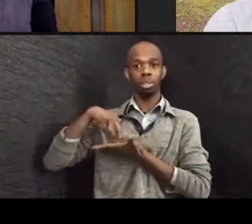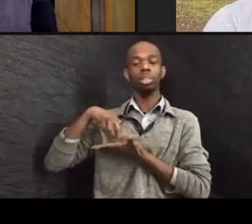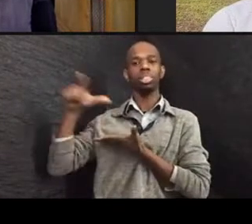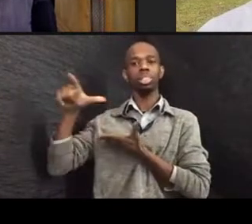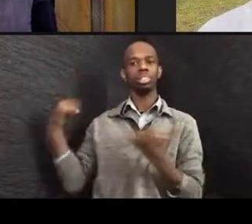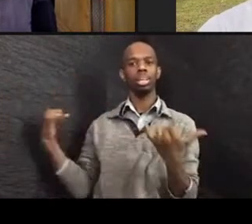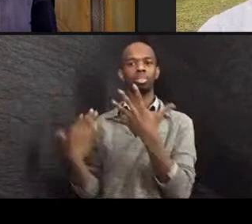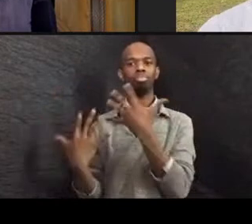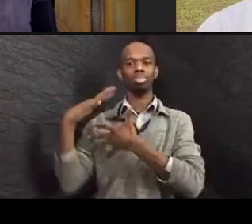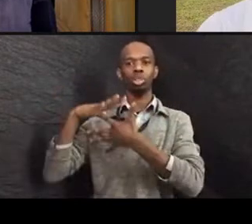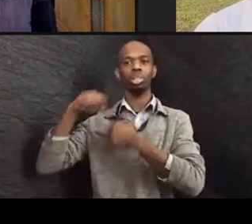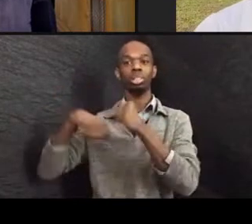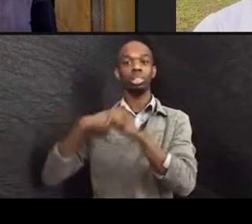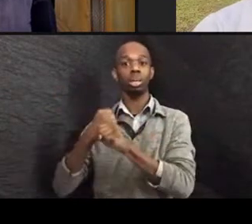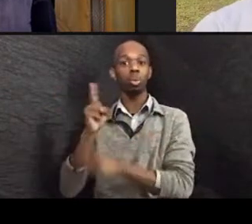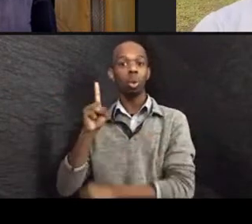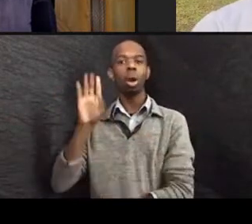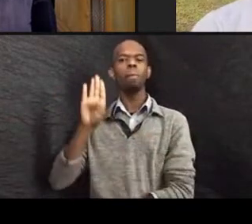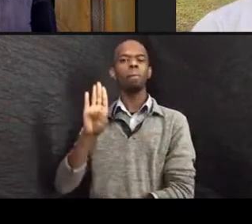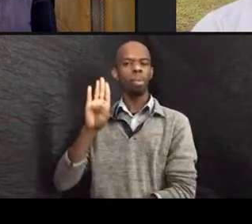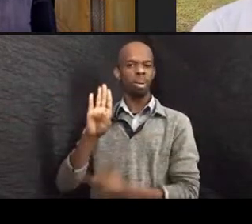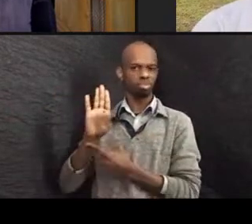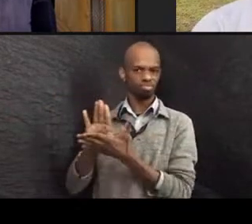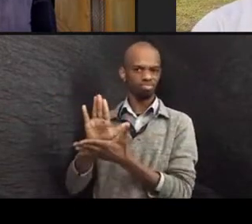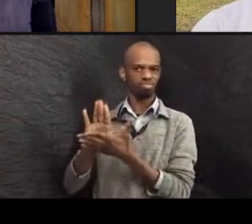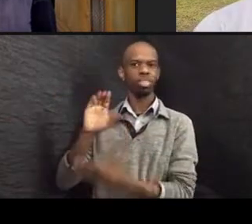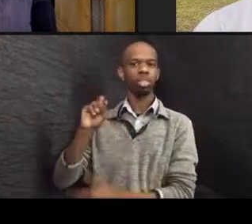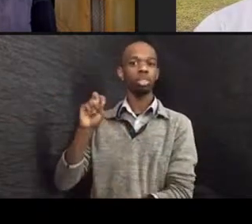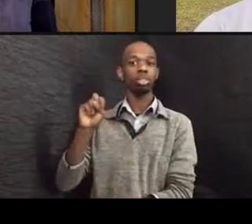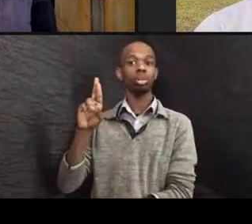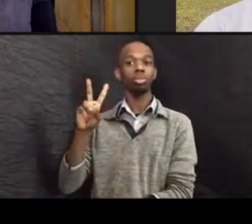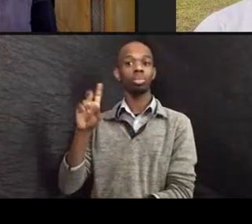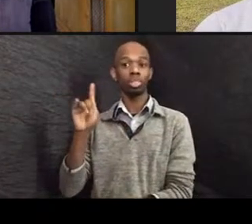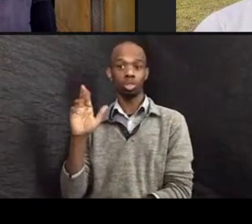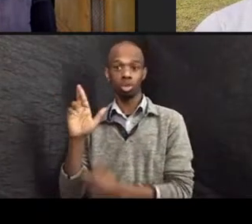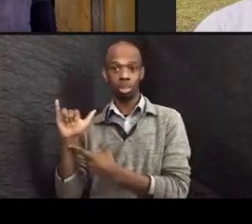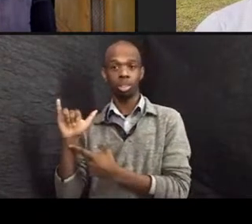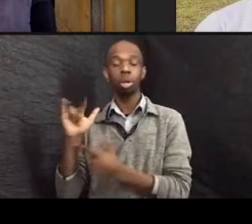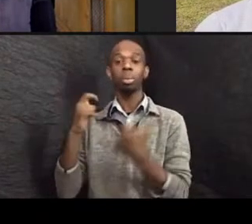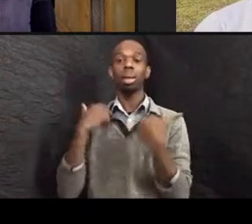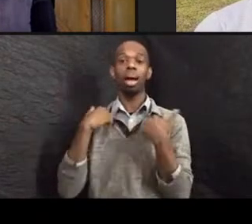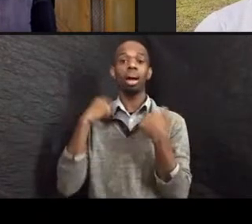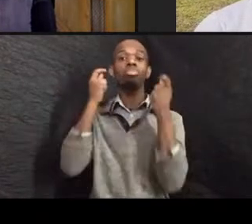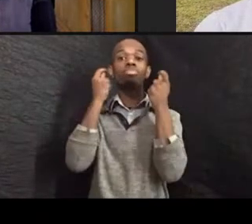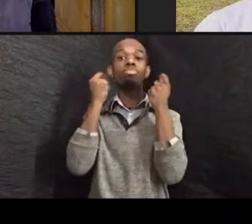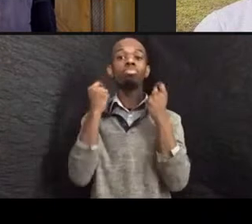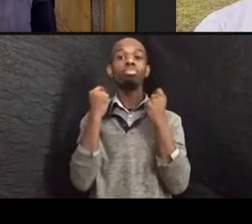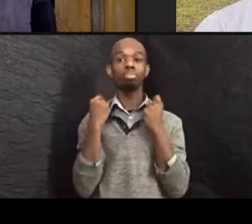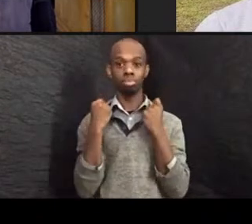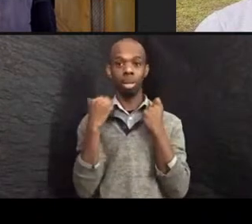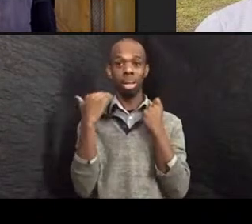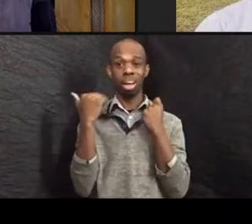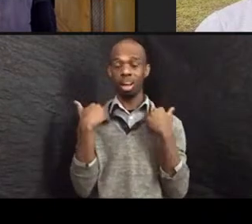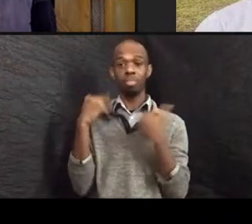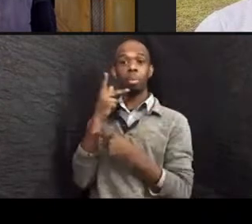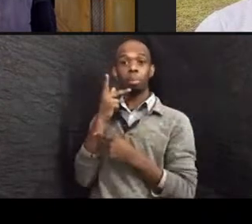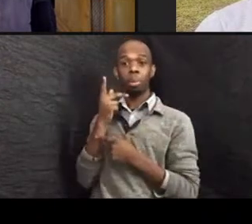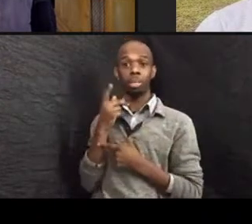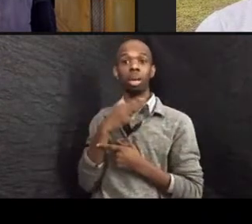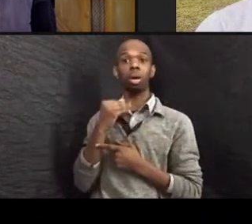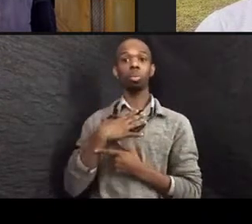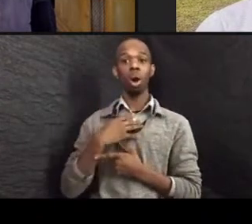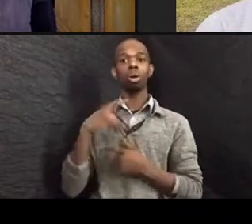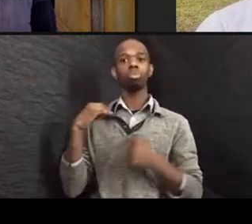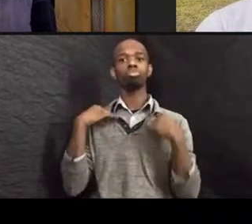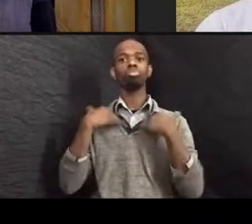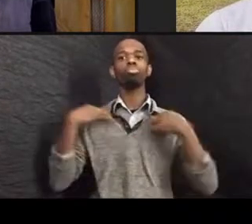Conservatory. I have locks that fall to my shoulders. I'm wearing a pink and white striped blouse and large pink and